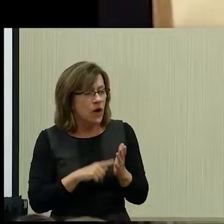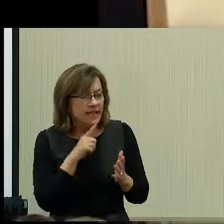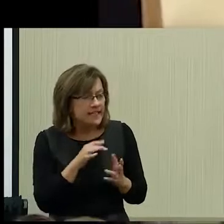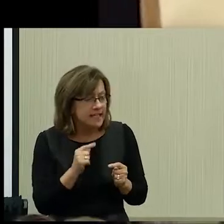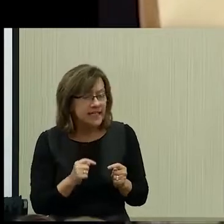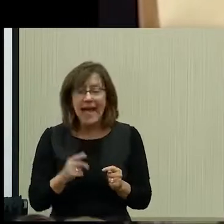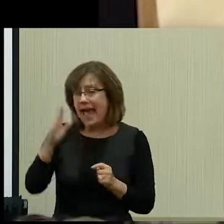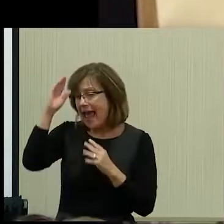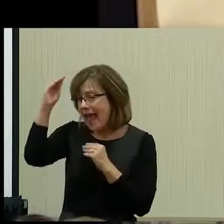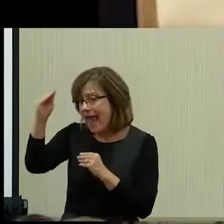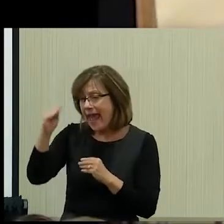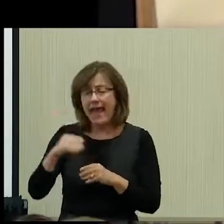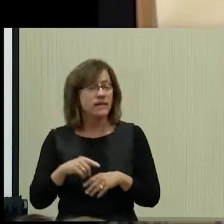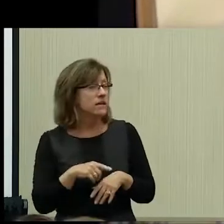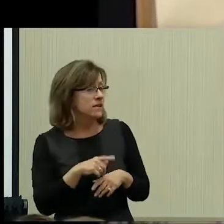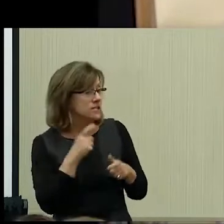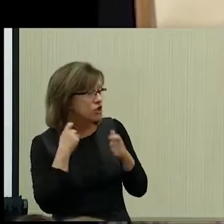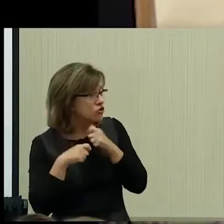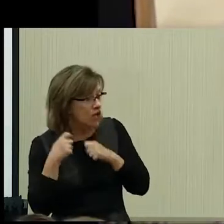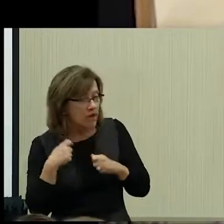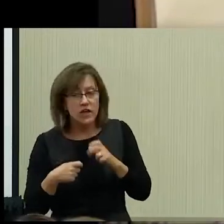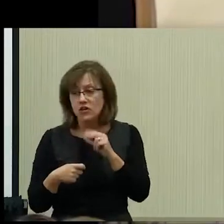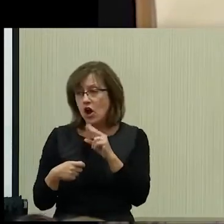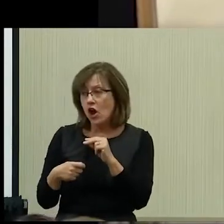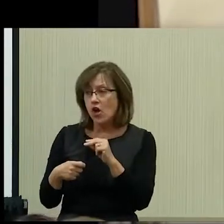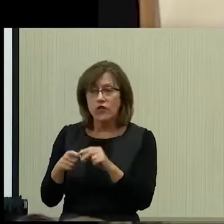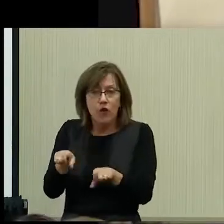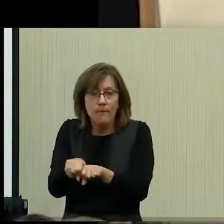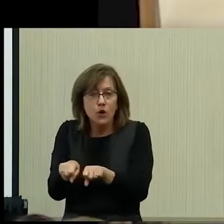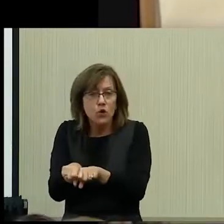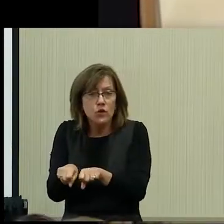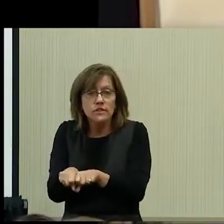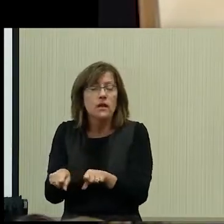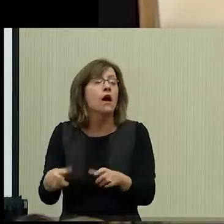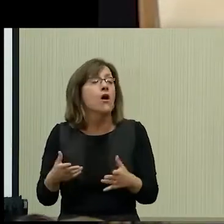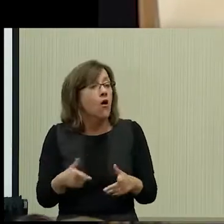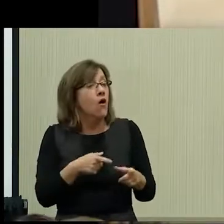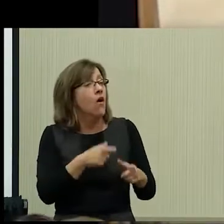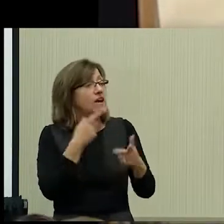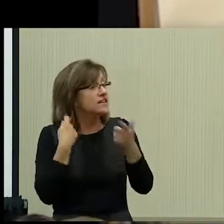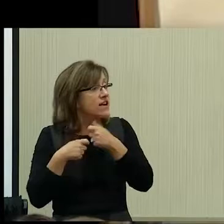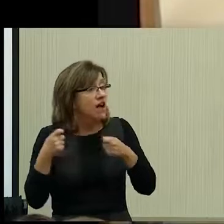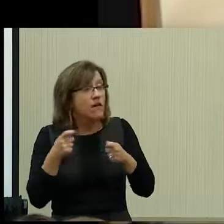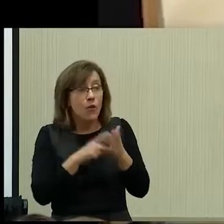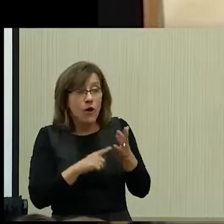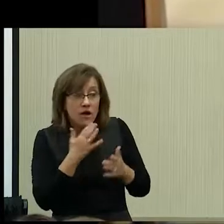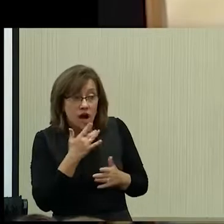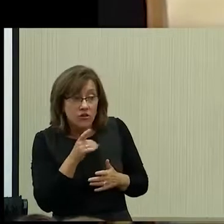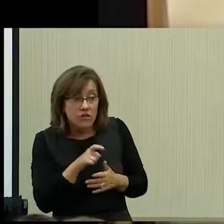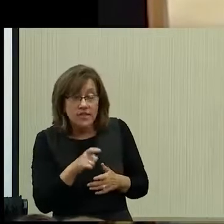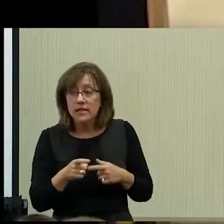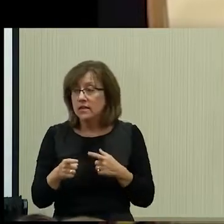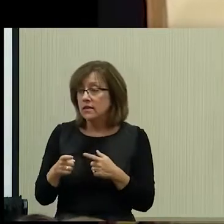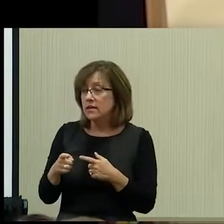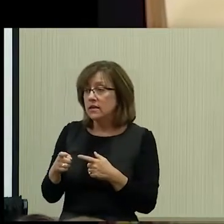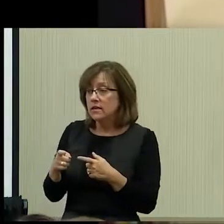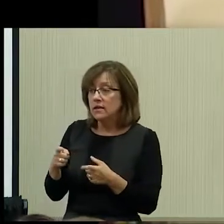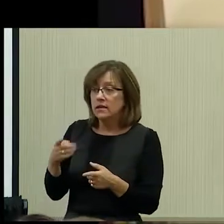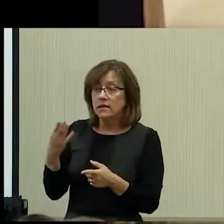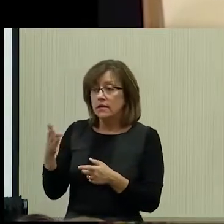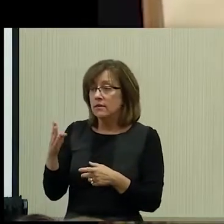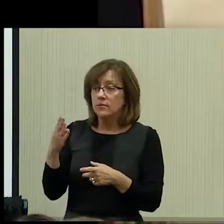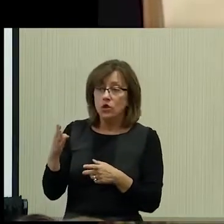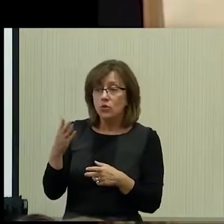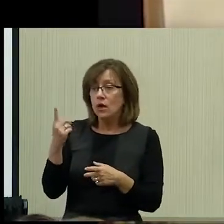Yes. Are these scarves? No, they're blue. They're boots? These are scarves? Yeah. Okay. And what color do you have to put on?